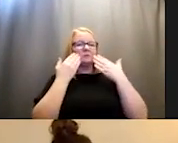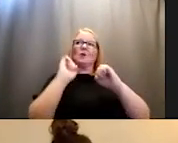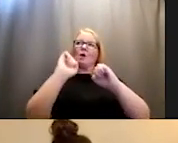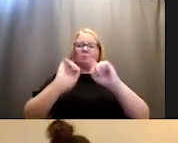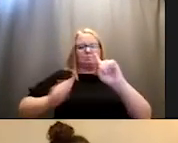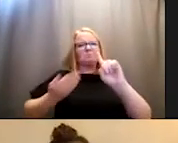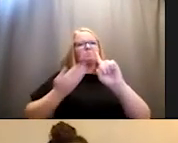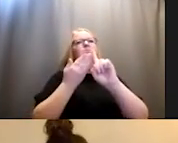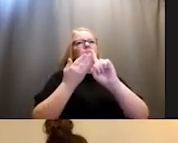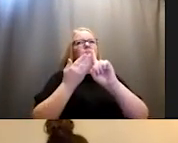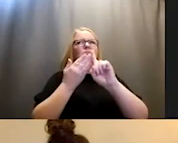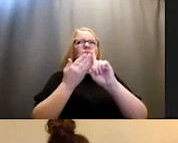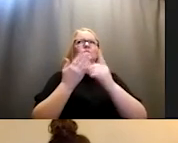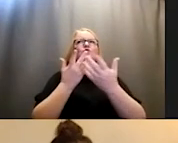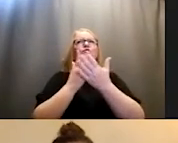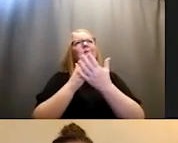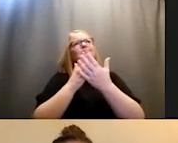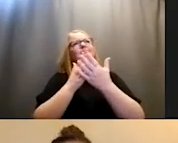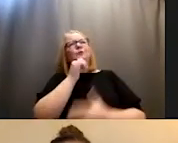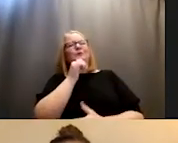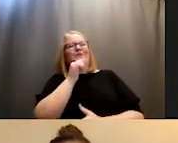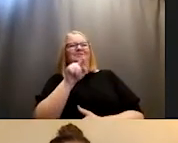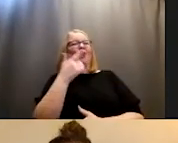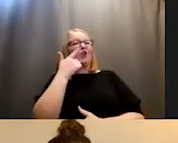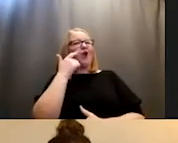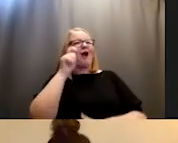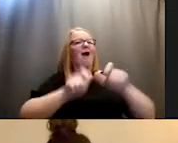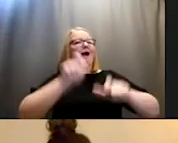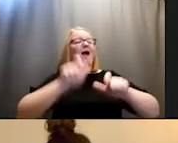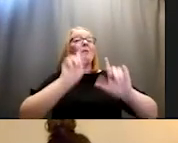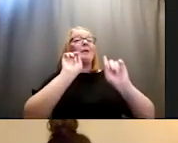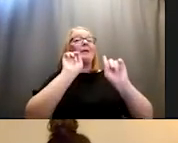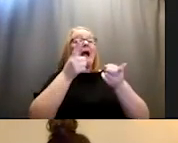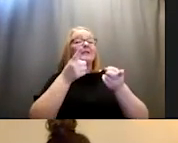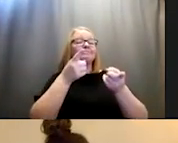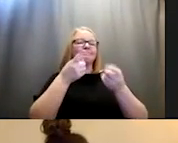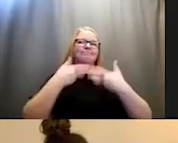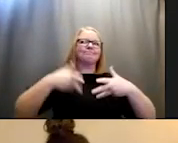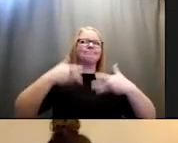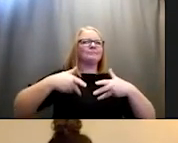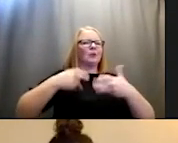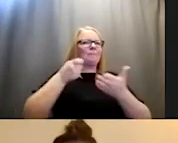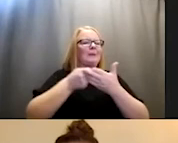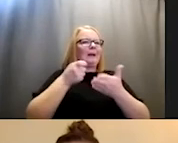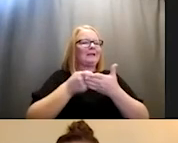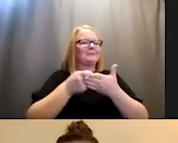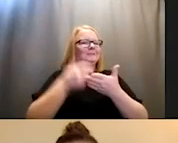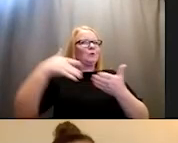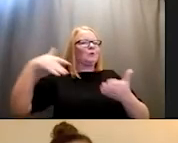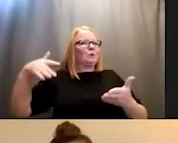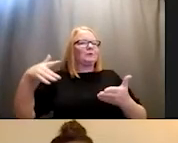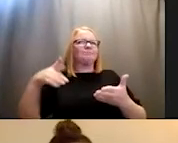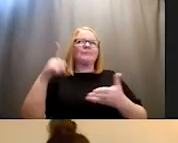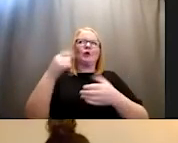of reaching a younger new audience who might not be able to afford to buy a dress, which was still very expensive. Even her Ginger Group line